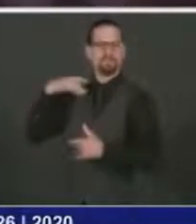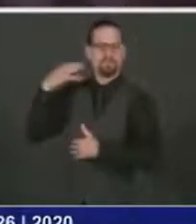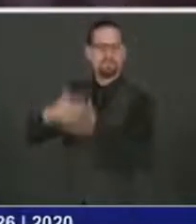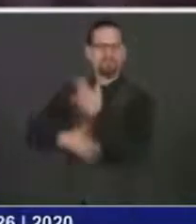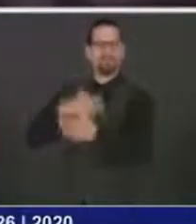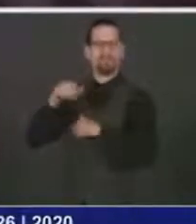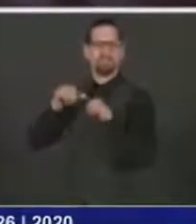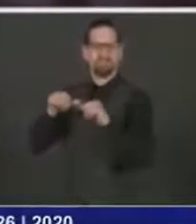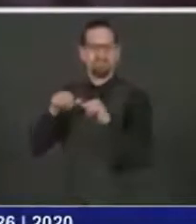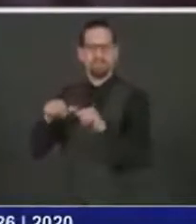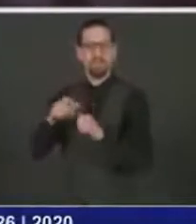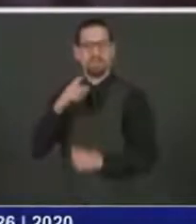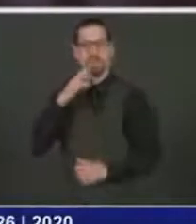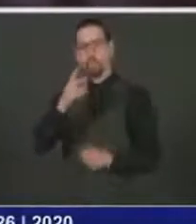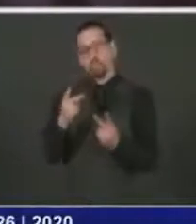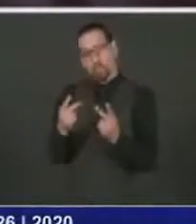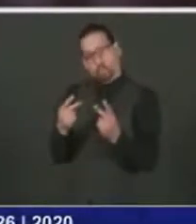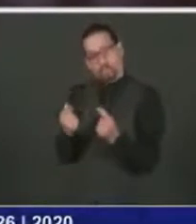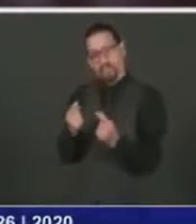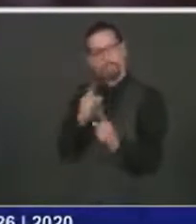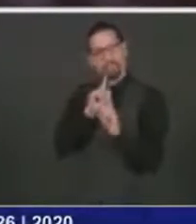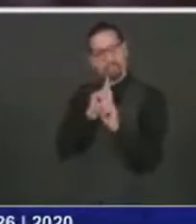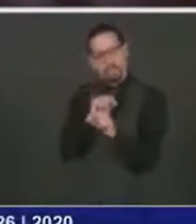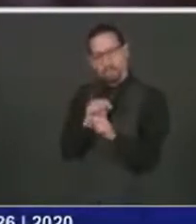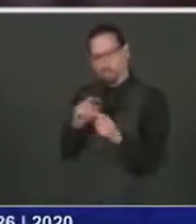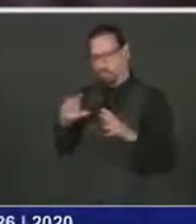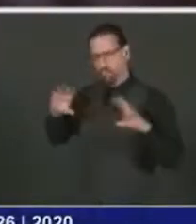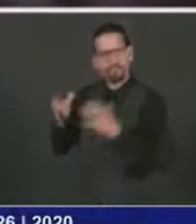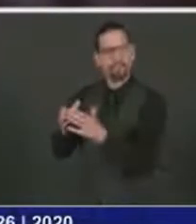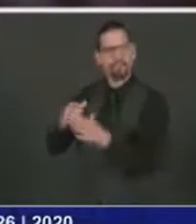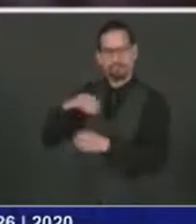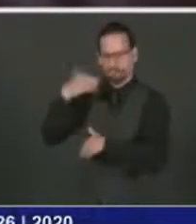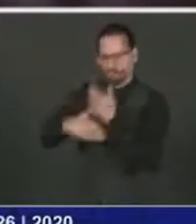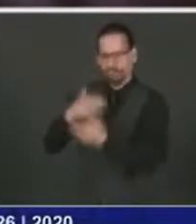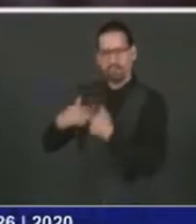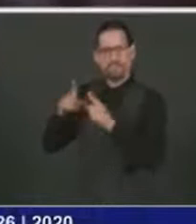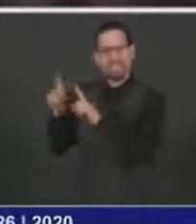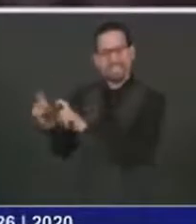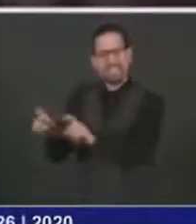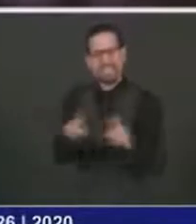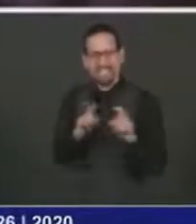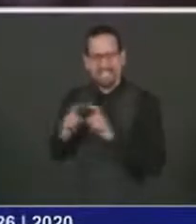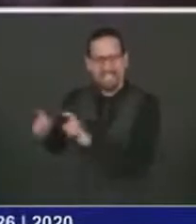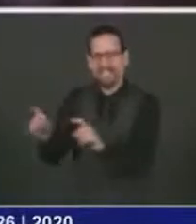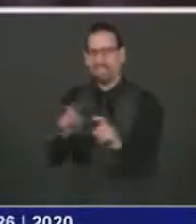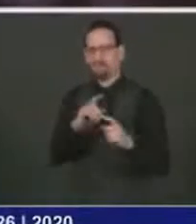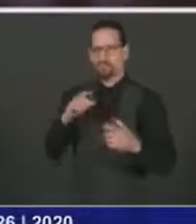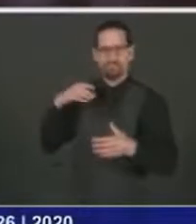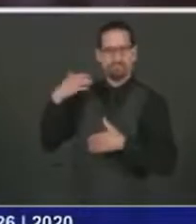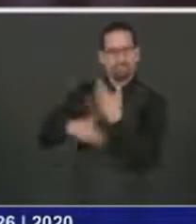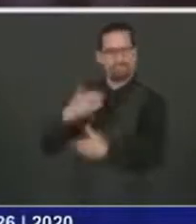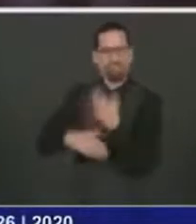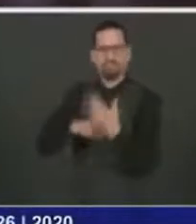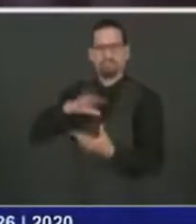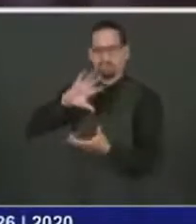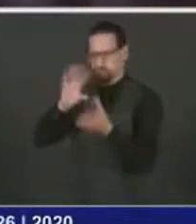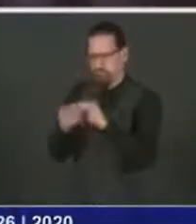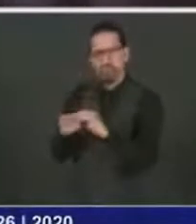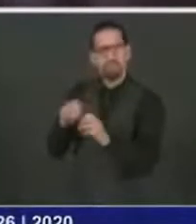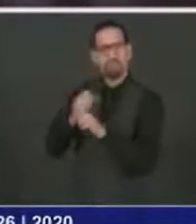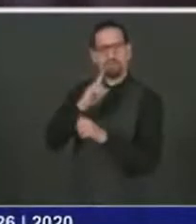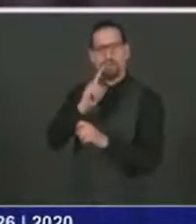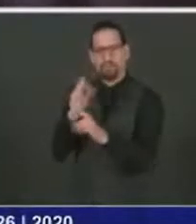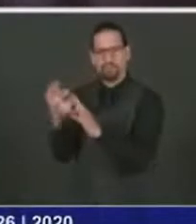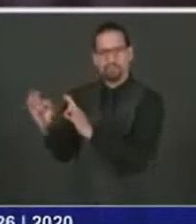home, quickly and early, providing testing that has been done aggressively and comprehensively.